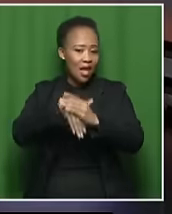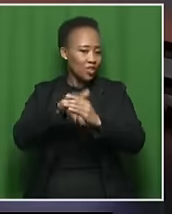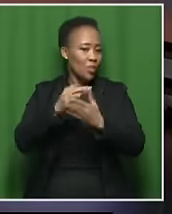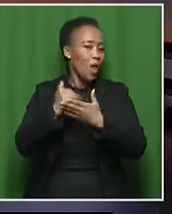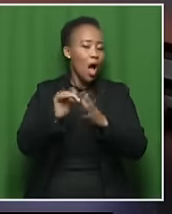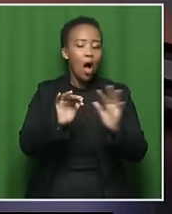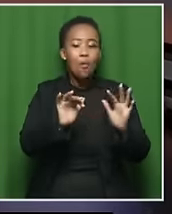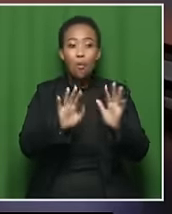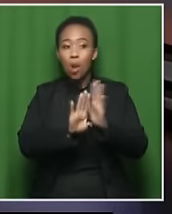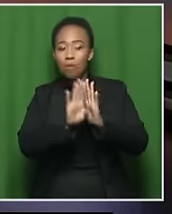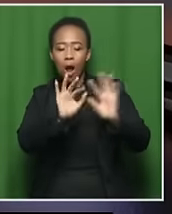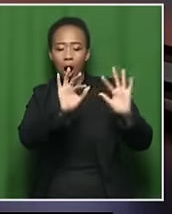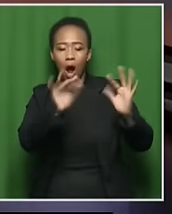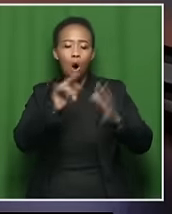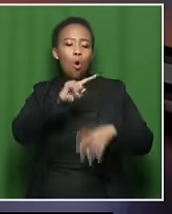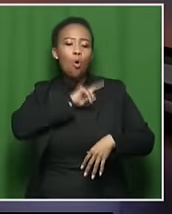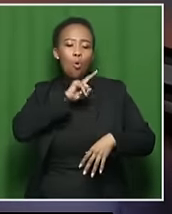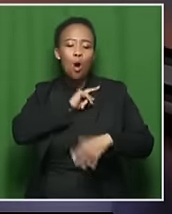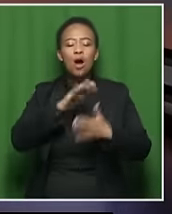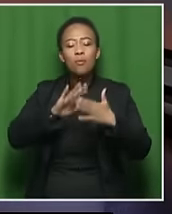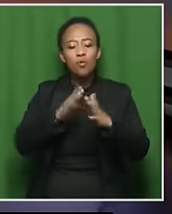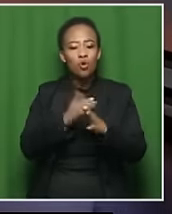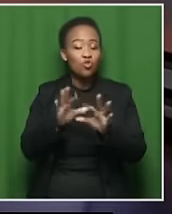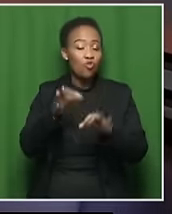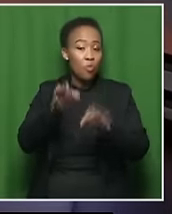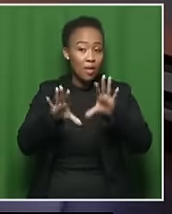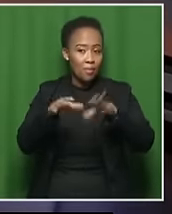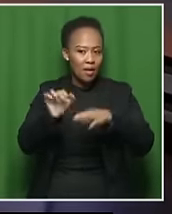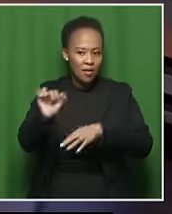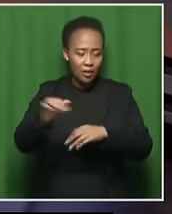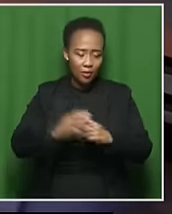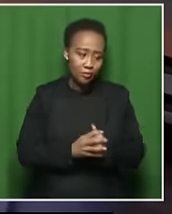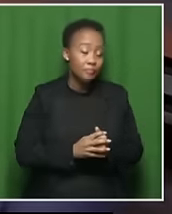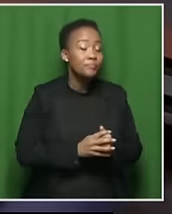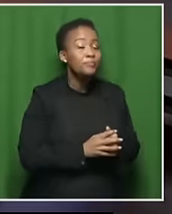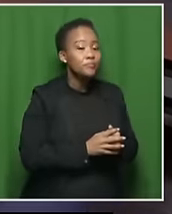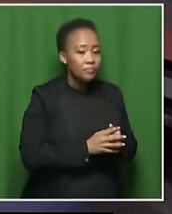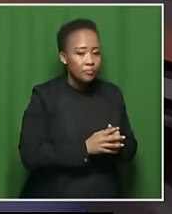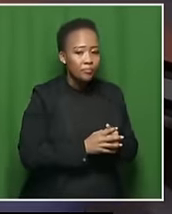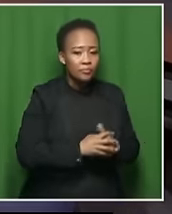party. I think from where we're sitting,